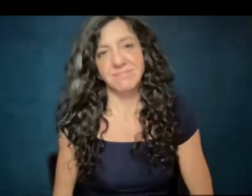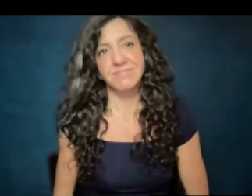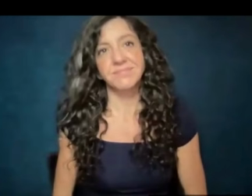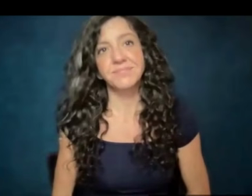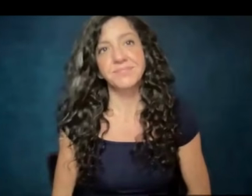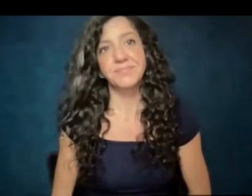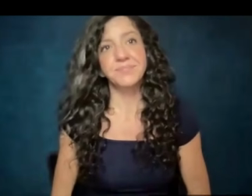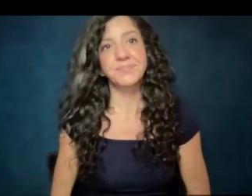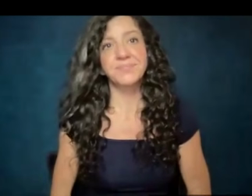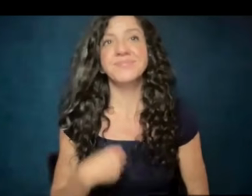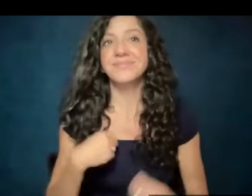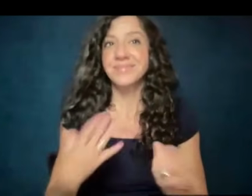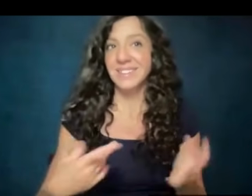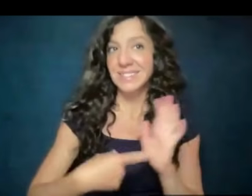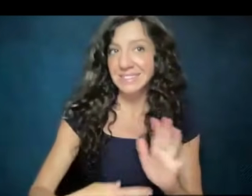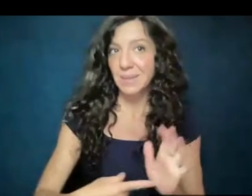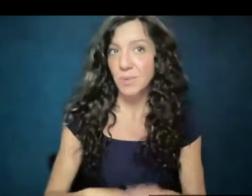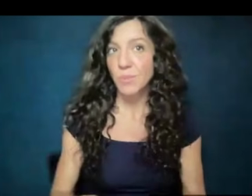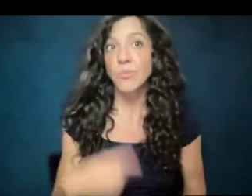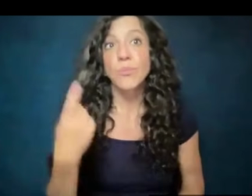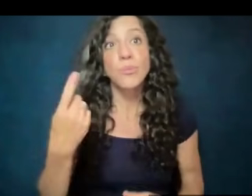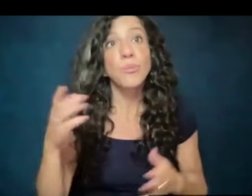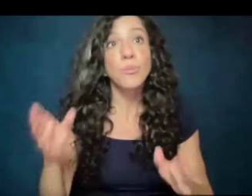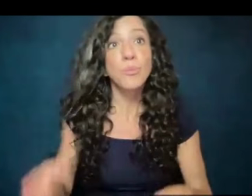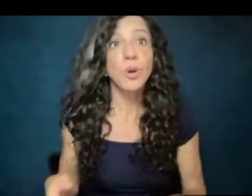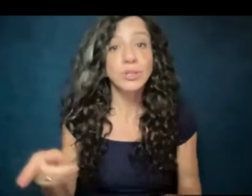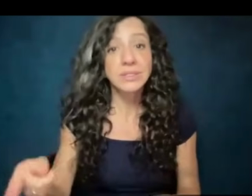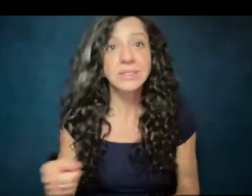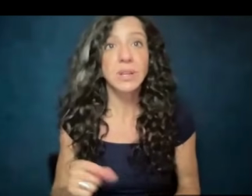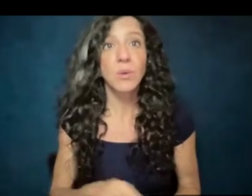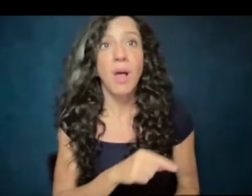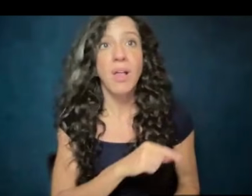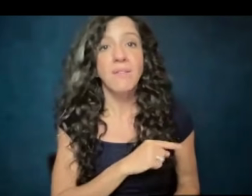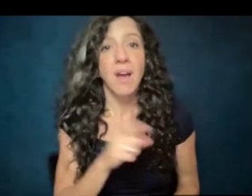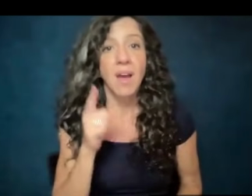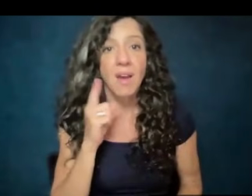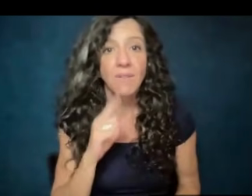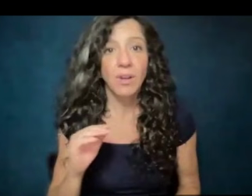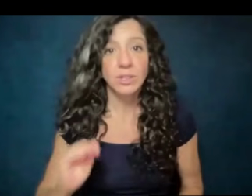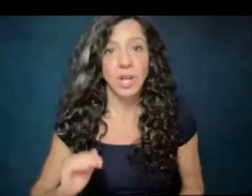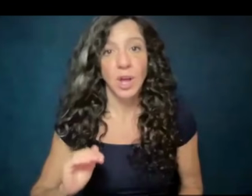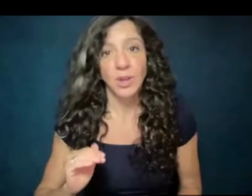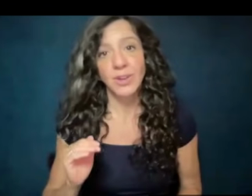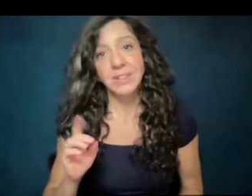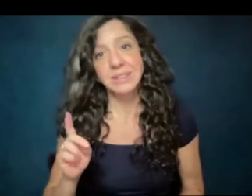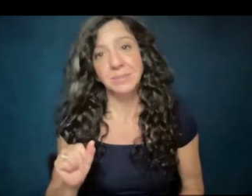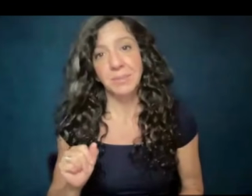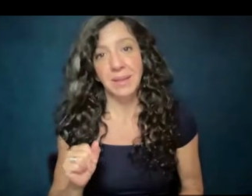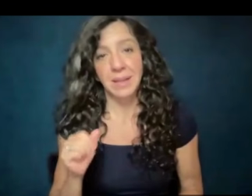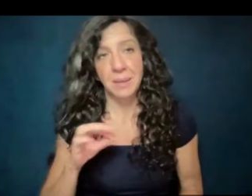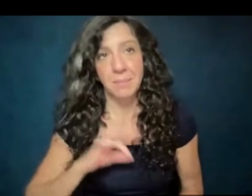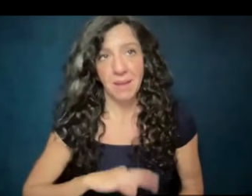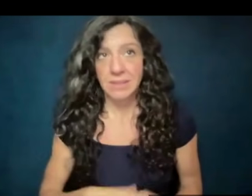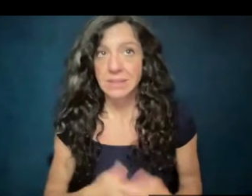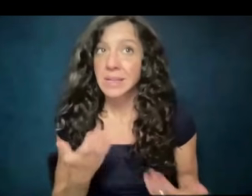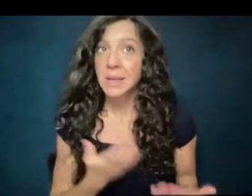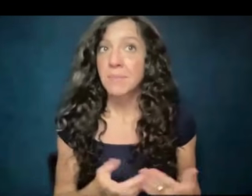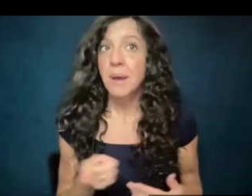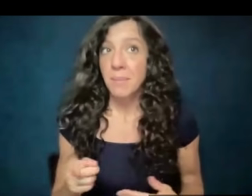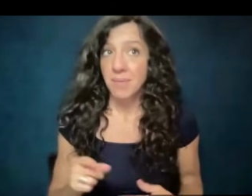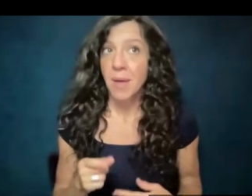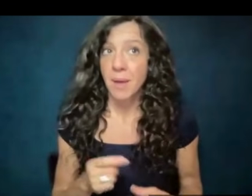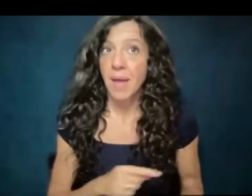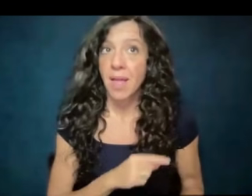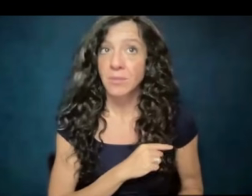who qualifies for childhood disability benefits. They're eligible for SSI, but they have a parent who retires, and now